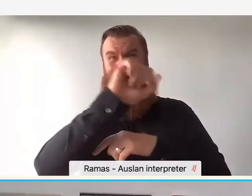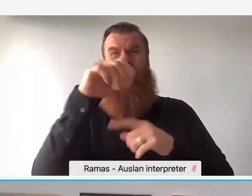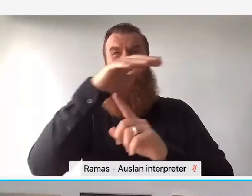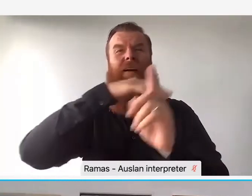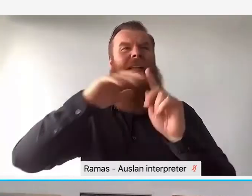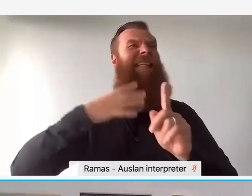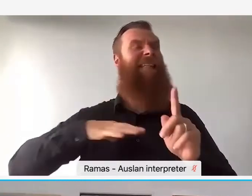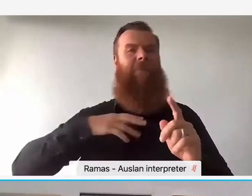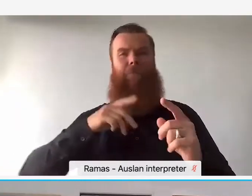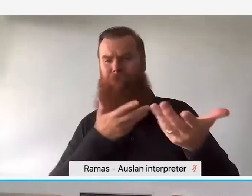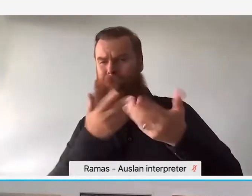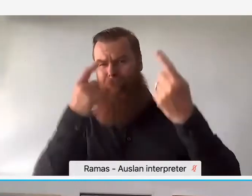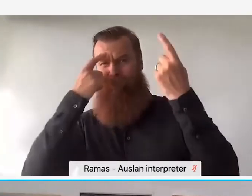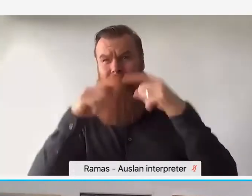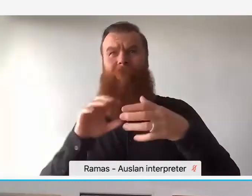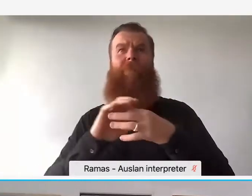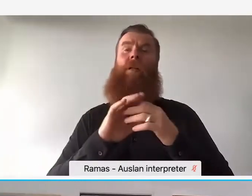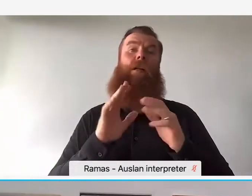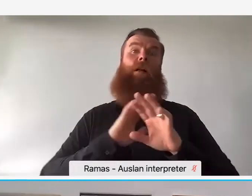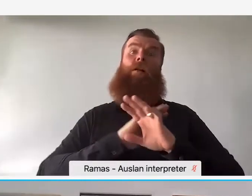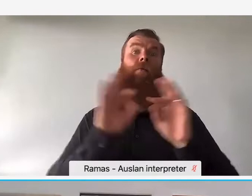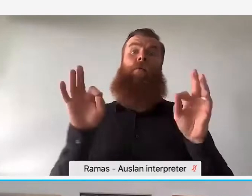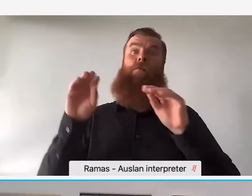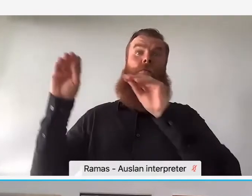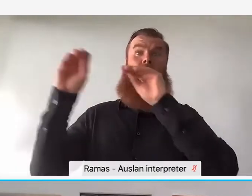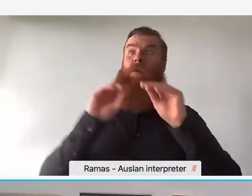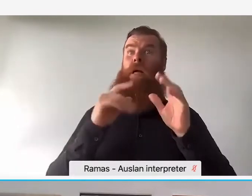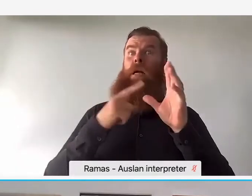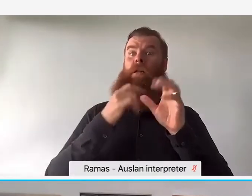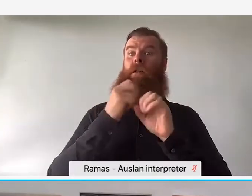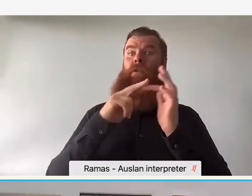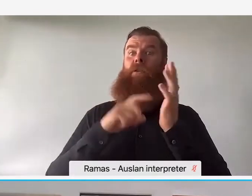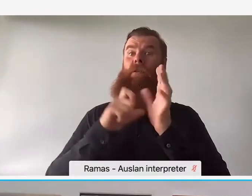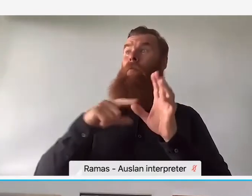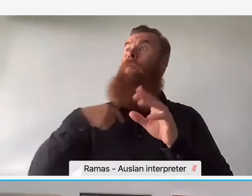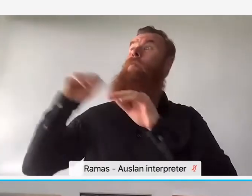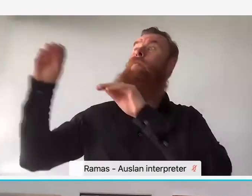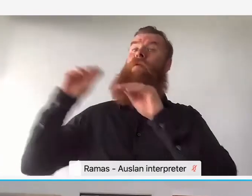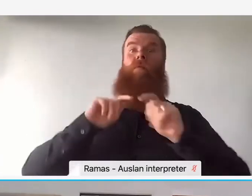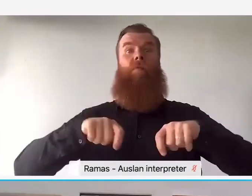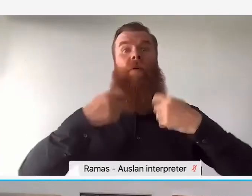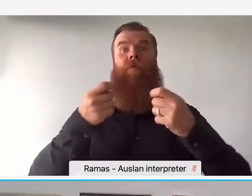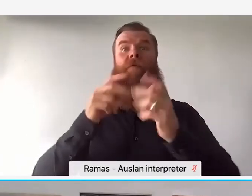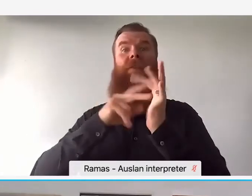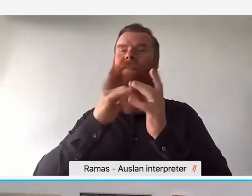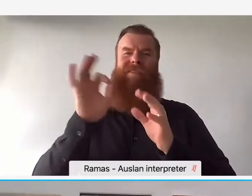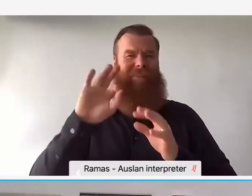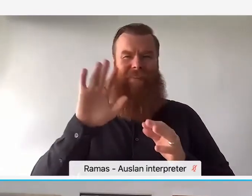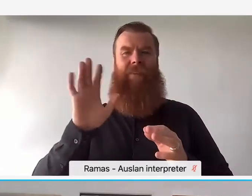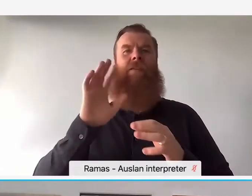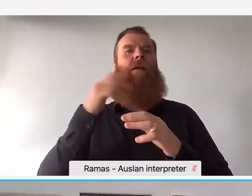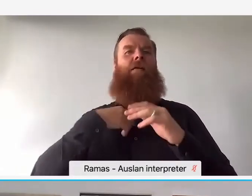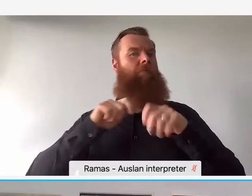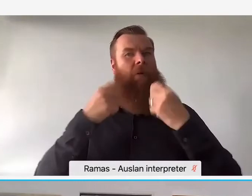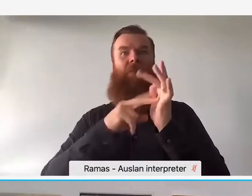agents, so we can't provide specific advice on visa applications or give you advice in terms of what pathway to